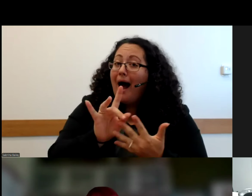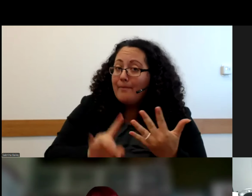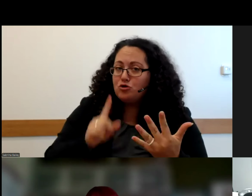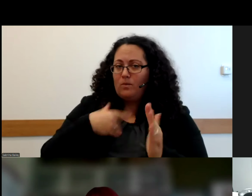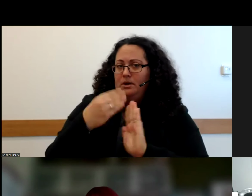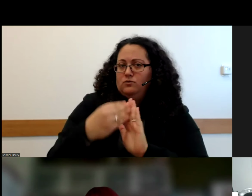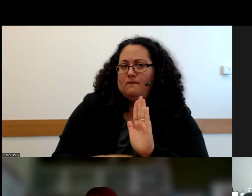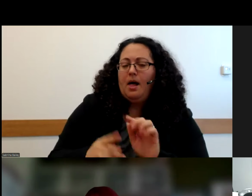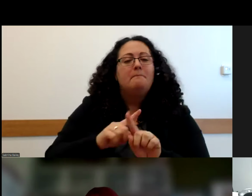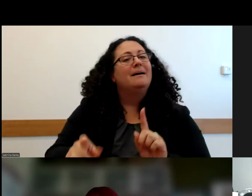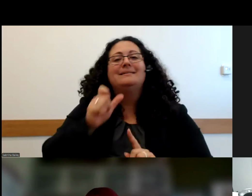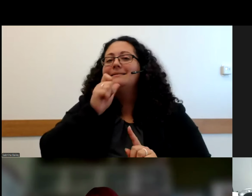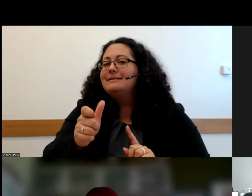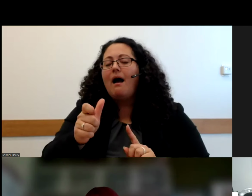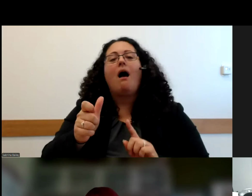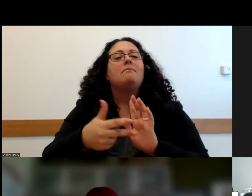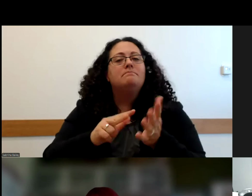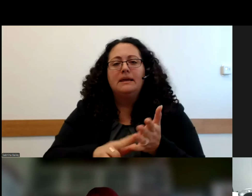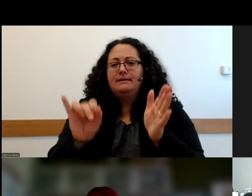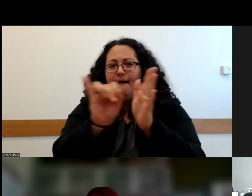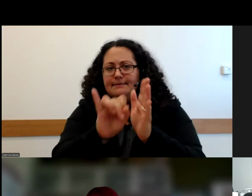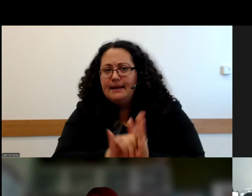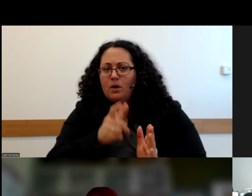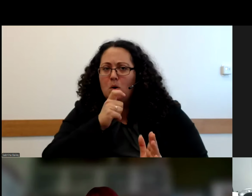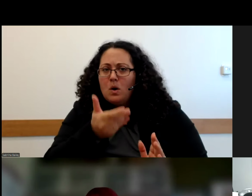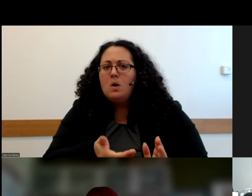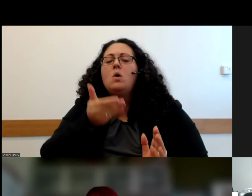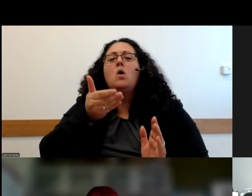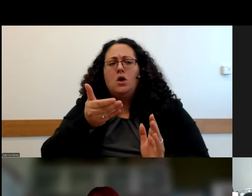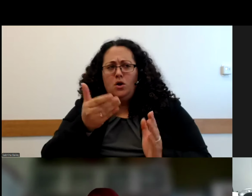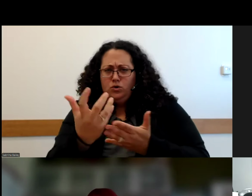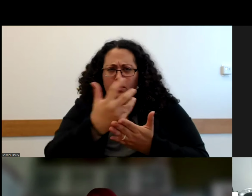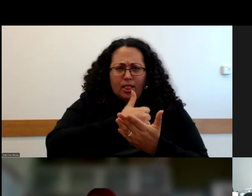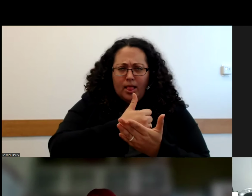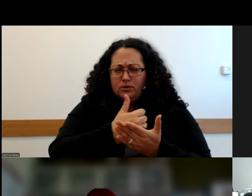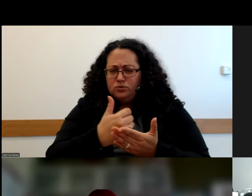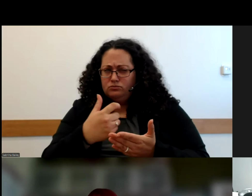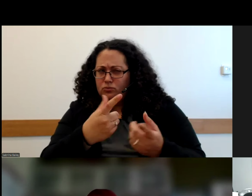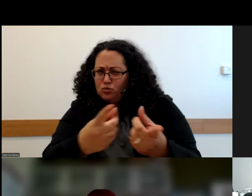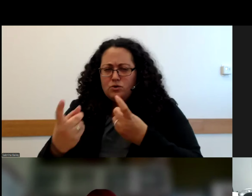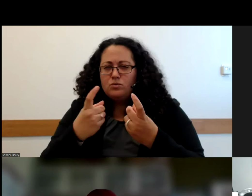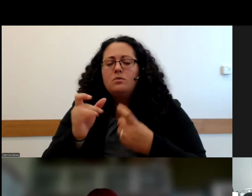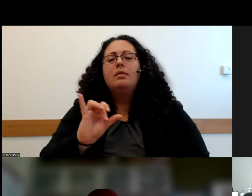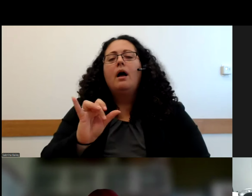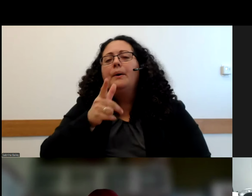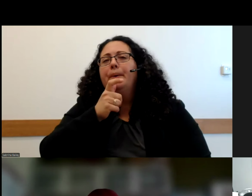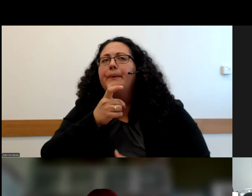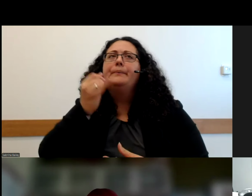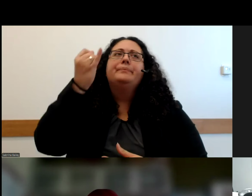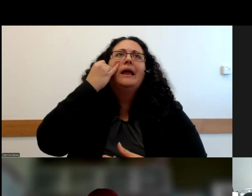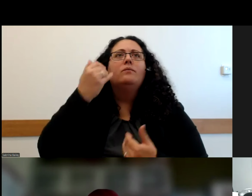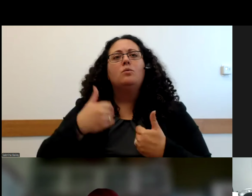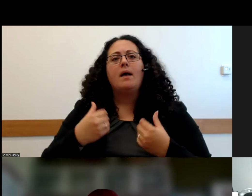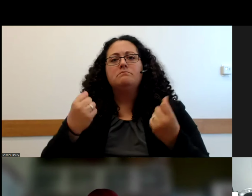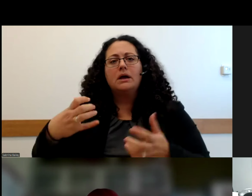out, but it does not have identifier information. It's to be able to collect, did I recruit? And this is like, okay, so you've got a lot of